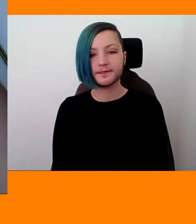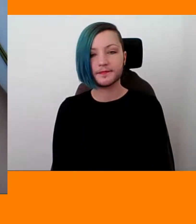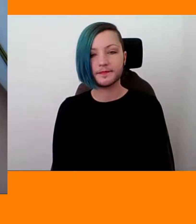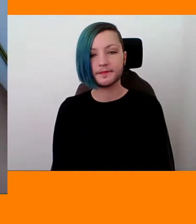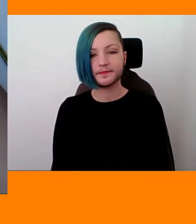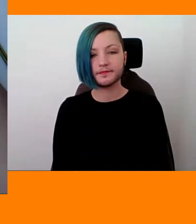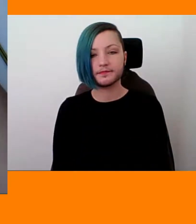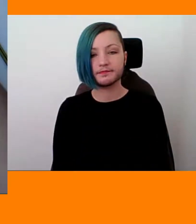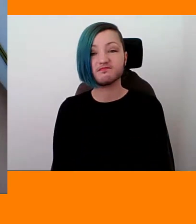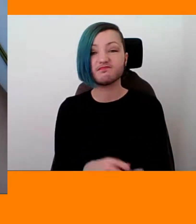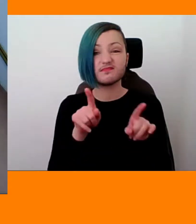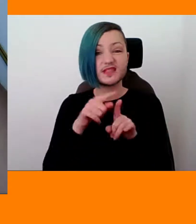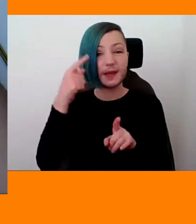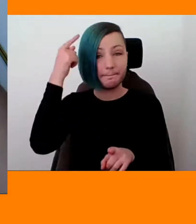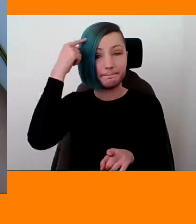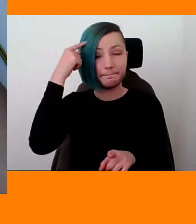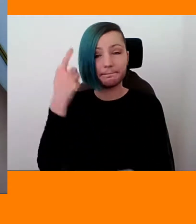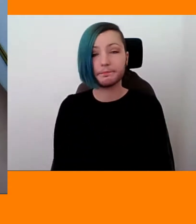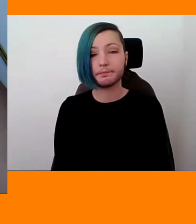And the same up here.